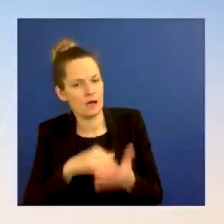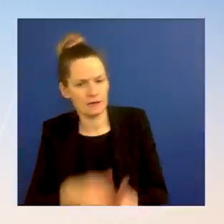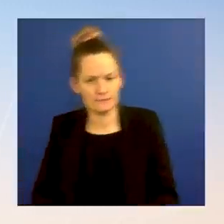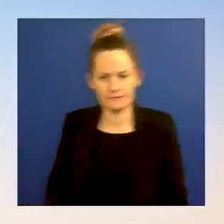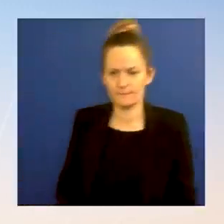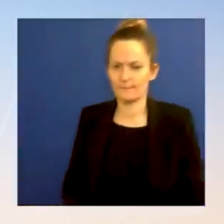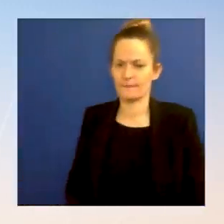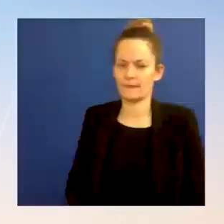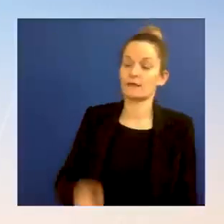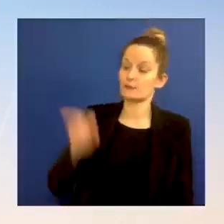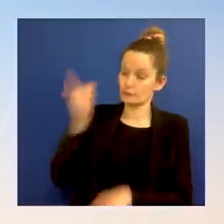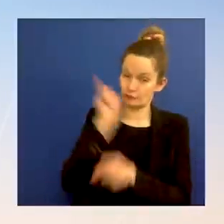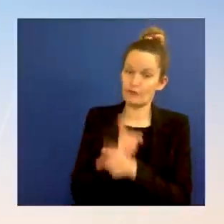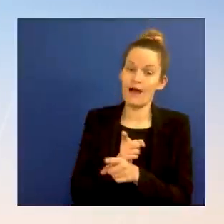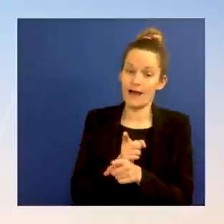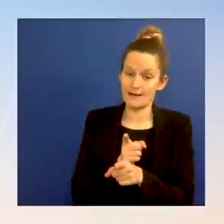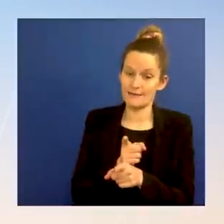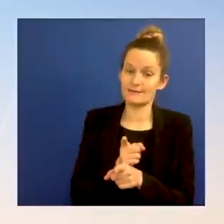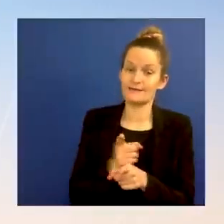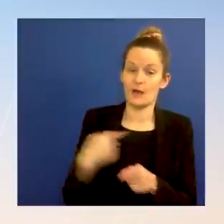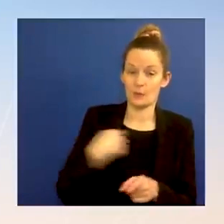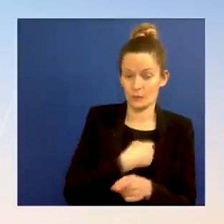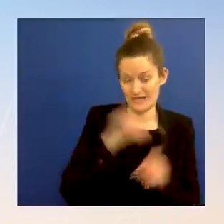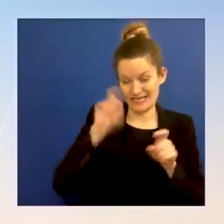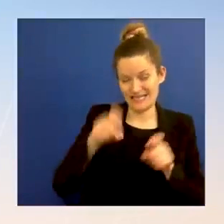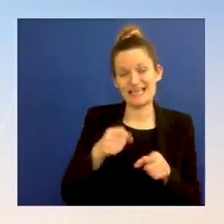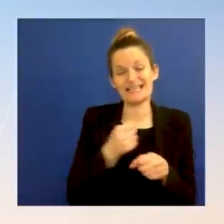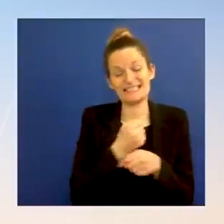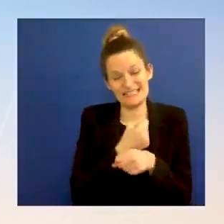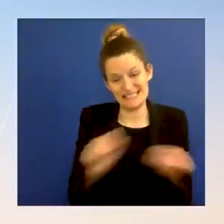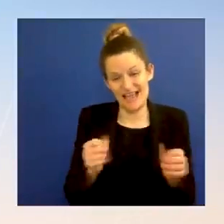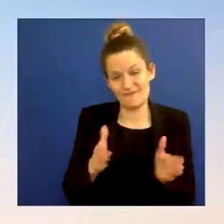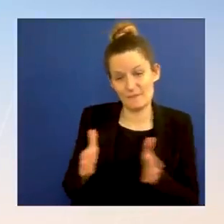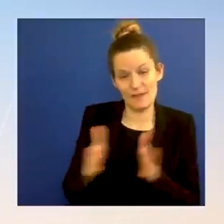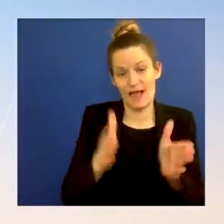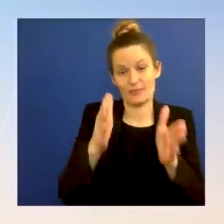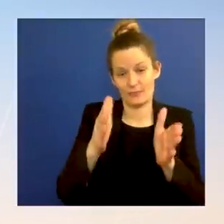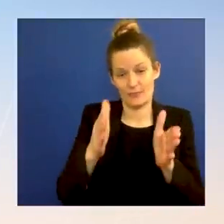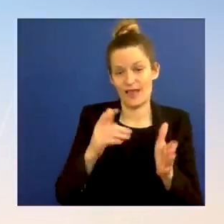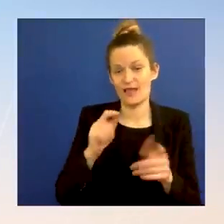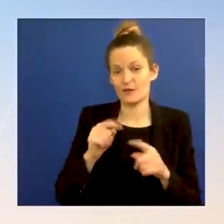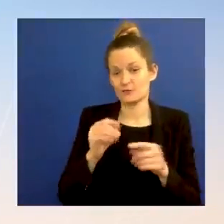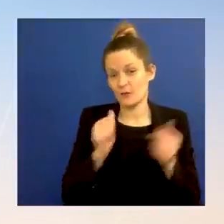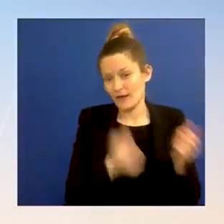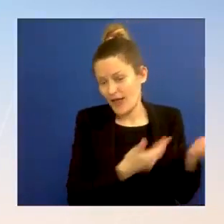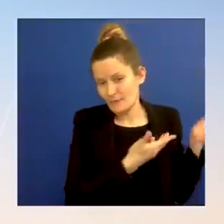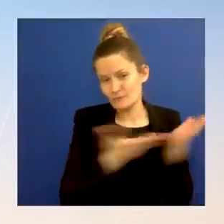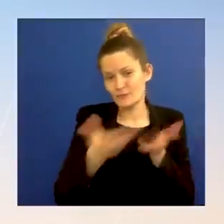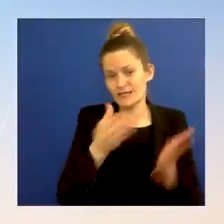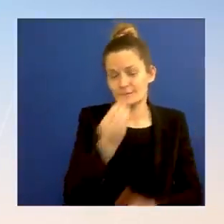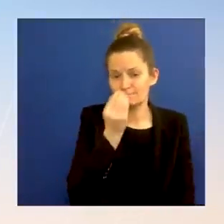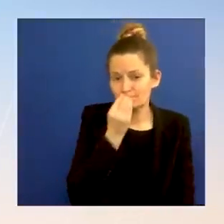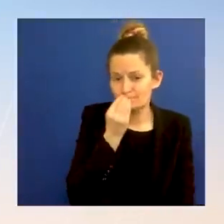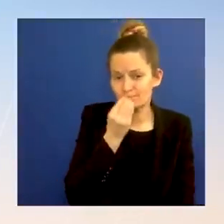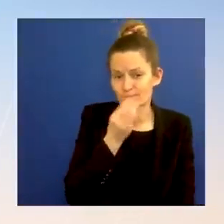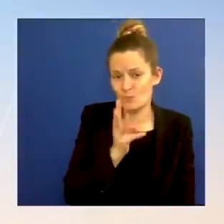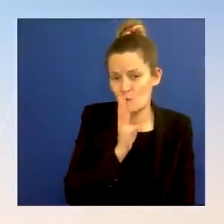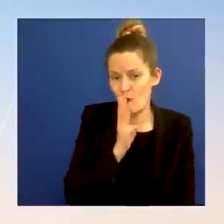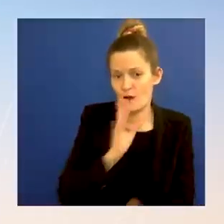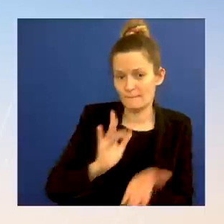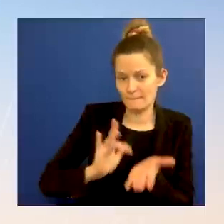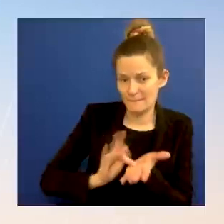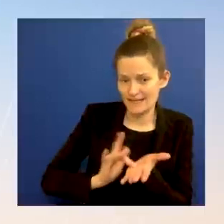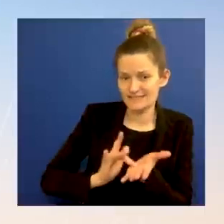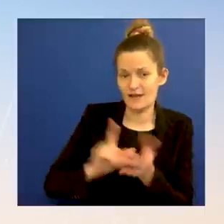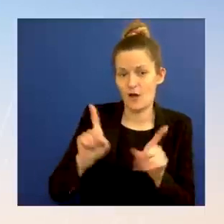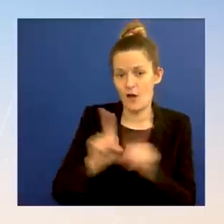civilians, provide urgently needed humanitarian aid, such as food, water, medical supplies, to ensure civilians can travel safely. We've